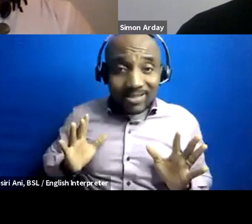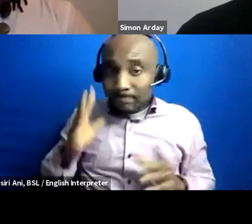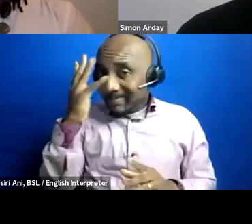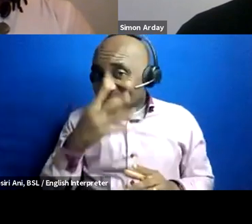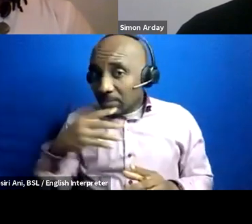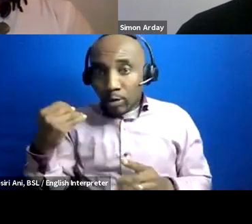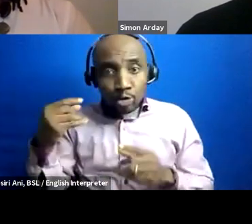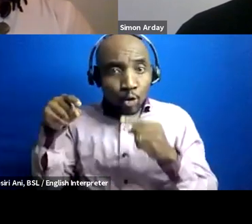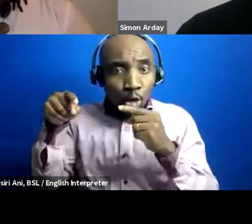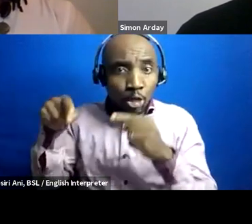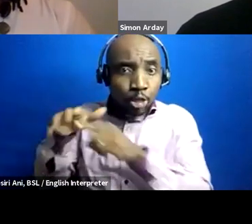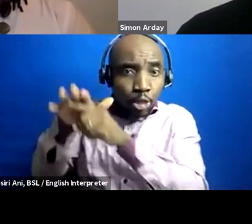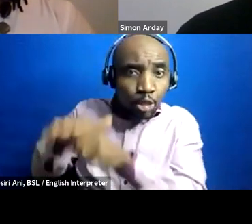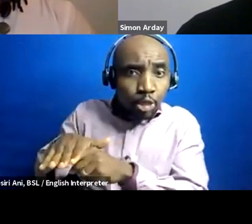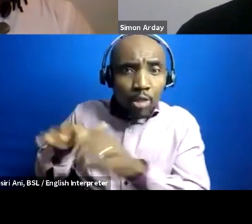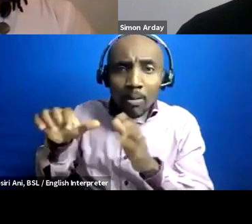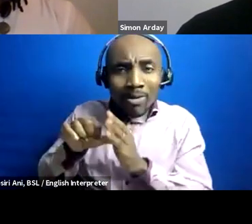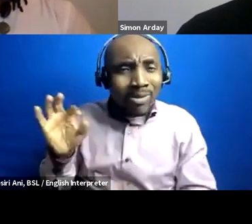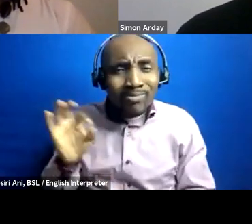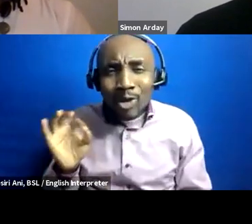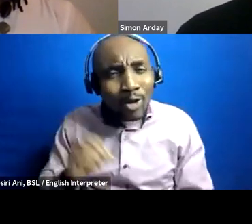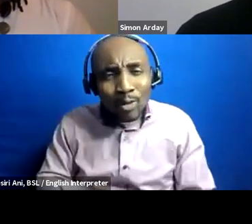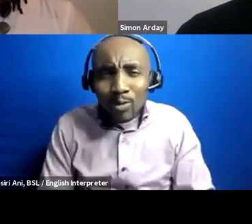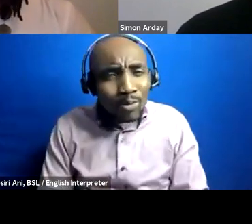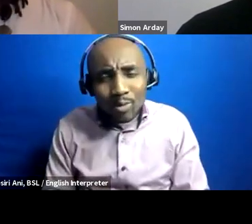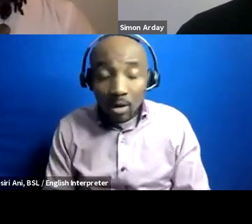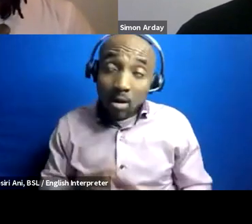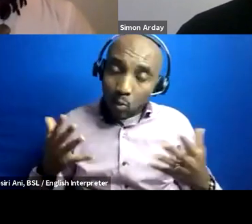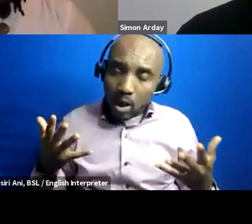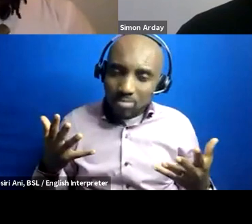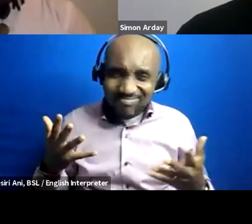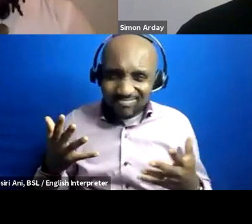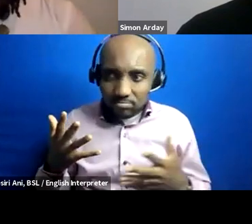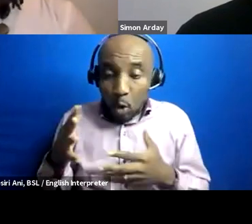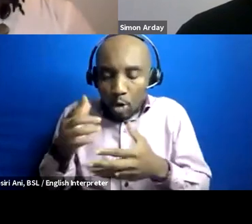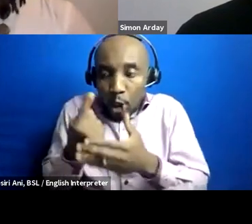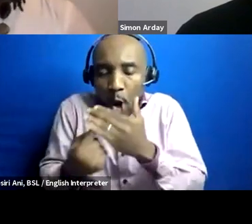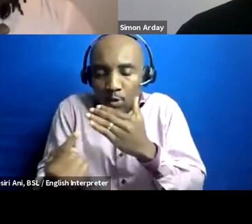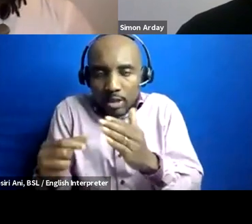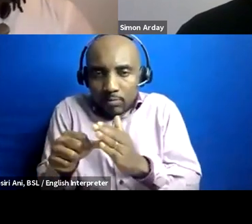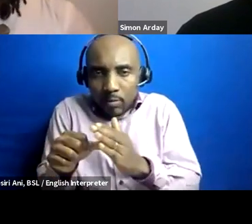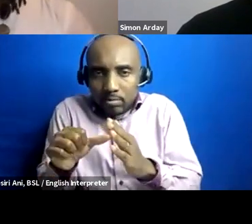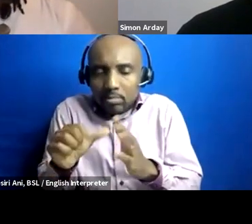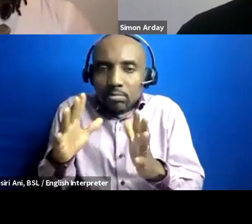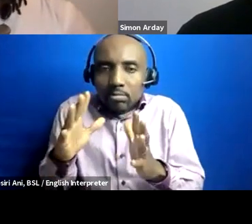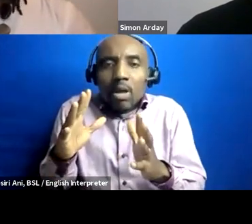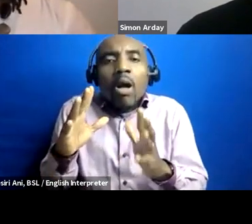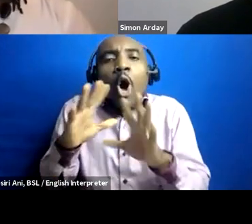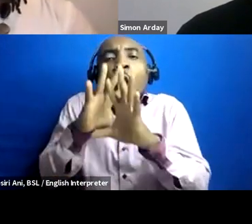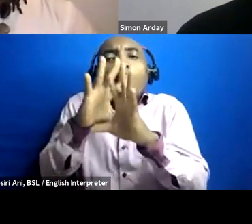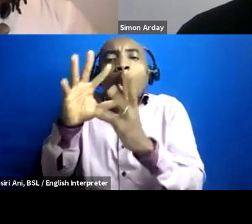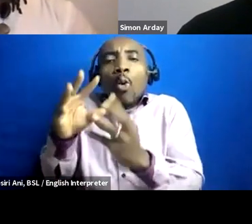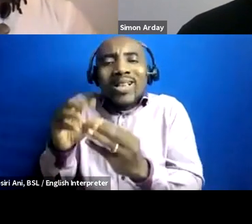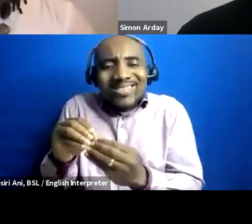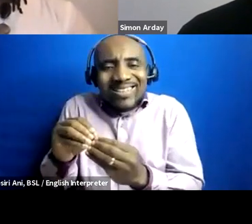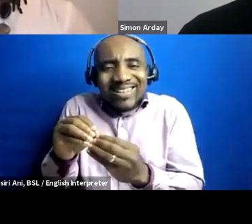spiritual issue. It's not, well, not in isolation, should I say. Look at it holistically.